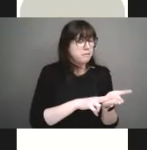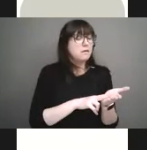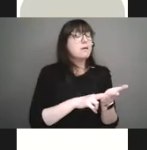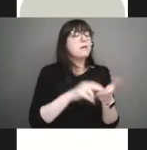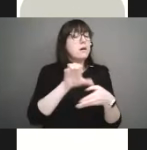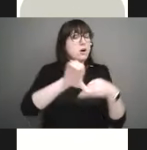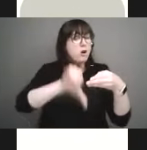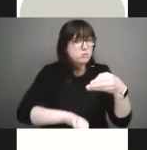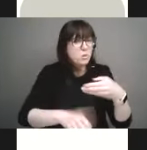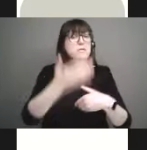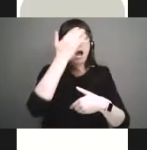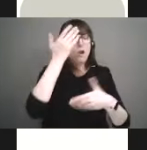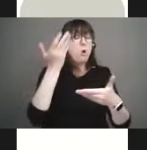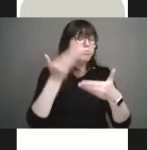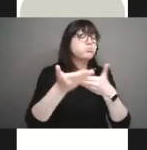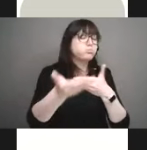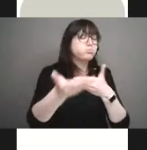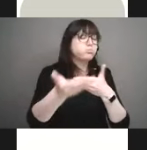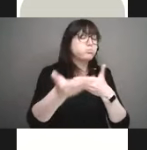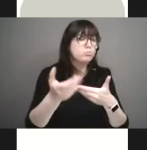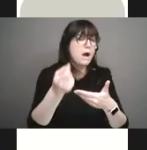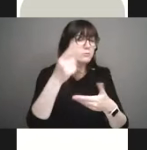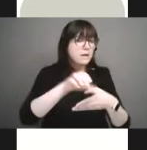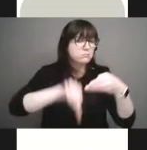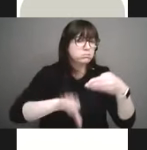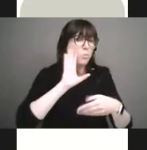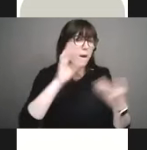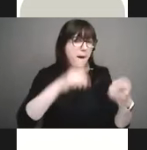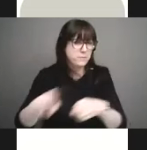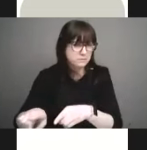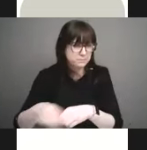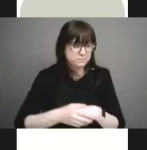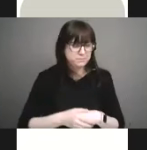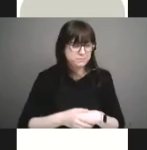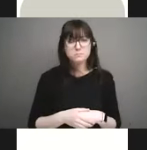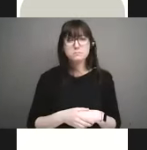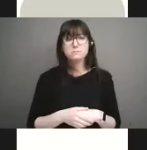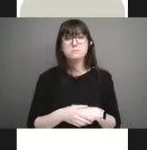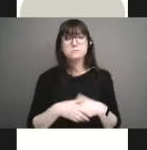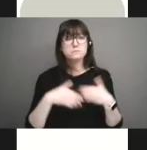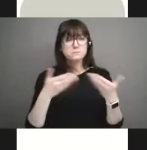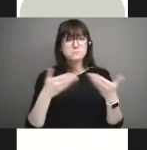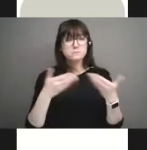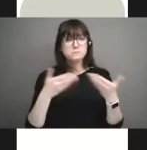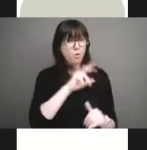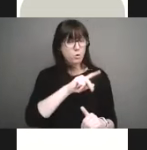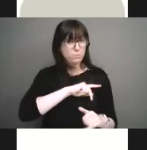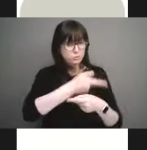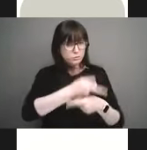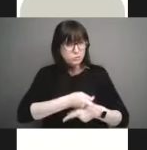or a lack of decision to do anything at all. An attorney under a power of attorney for personal